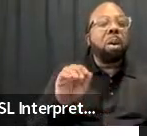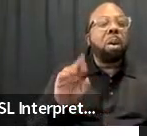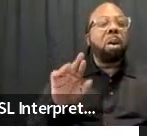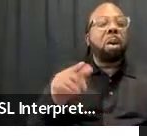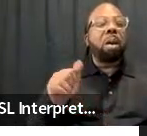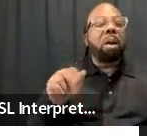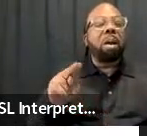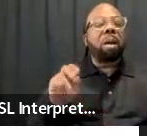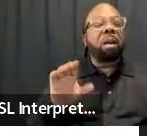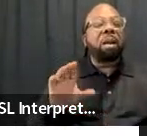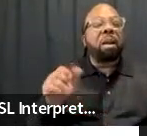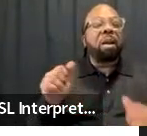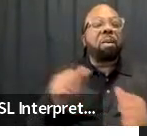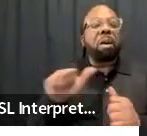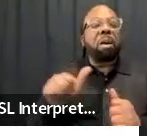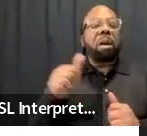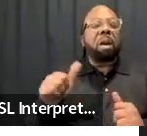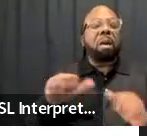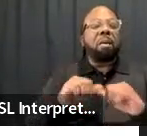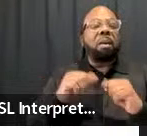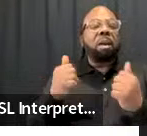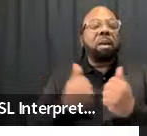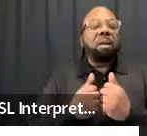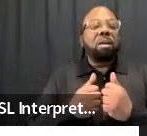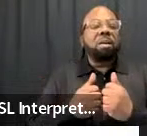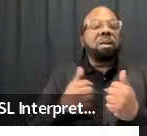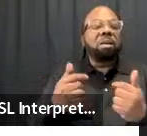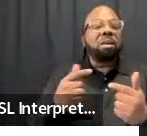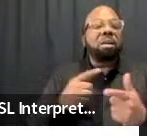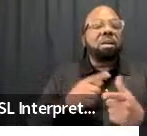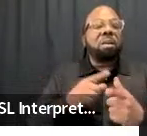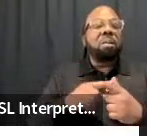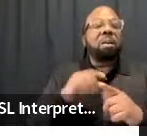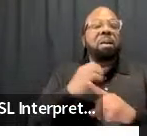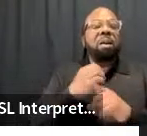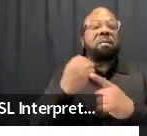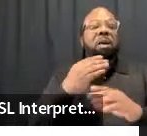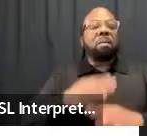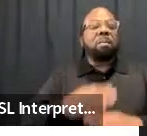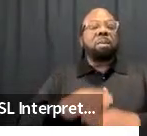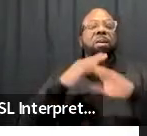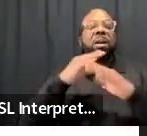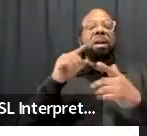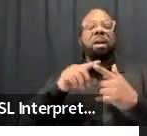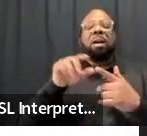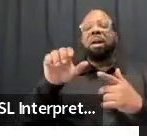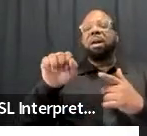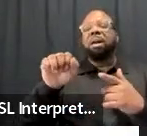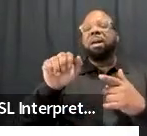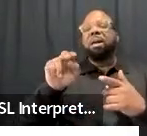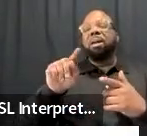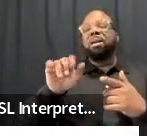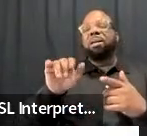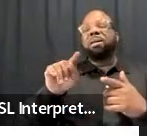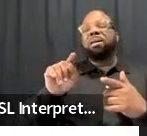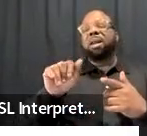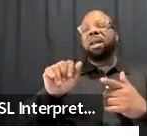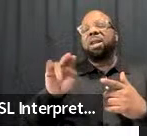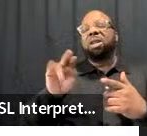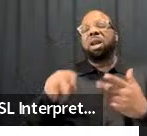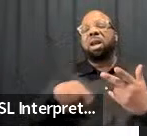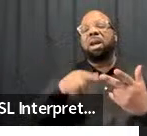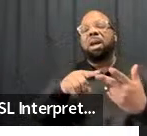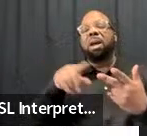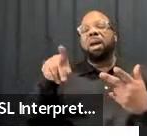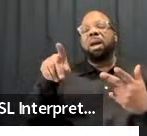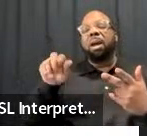other agencies that are listed here, which is the environmental protection, sanitation, parks, just launched an